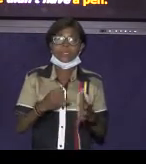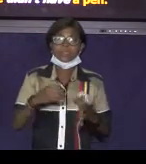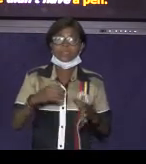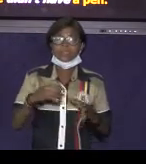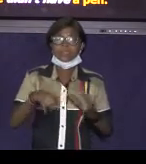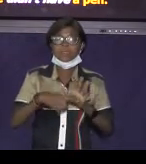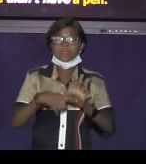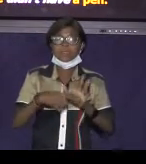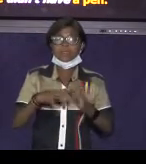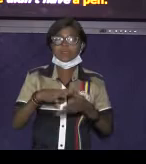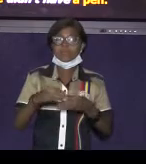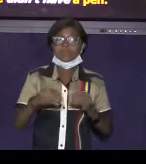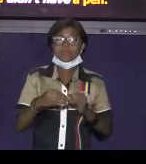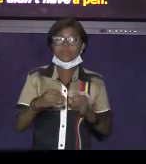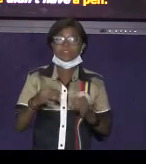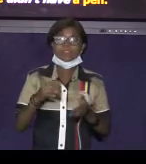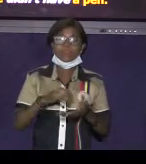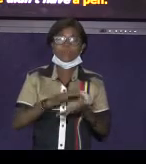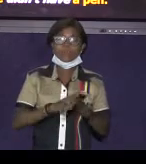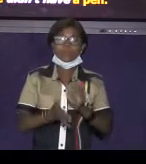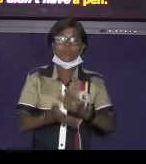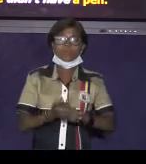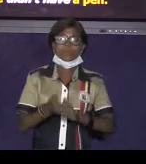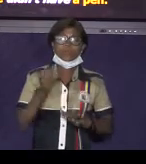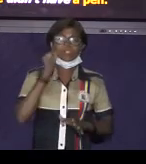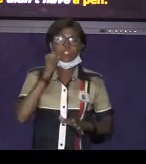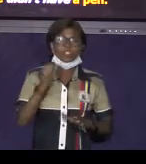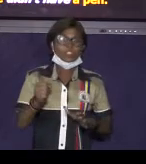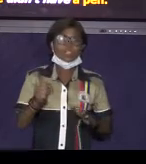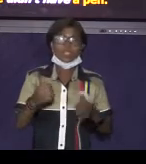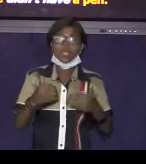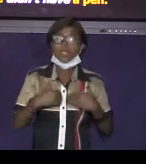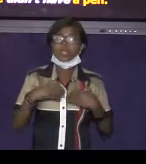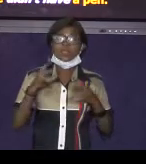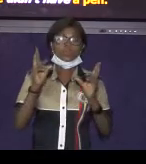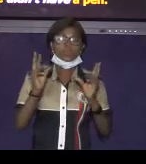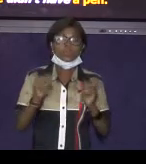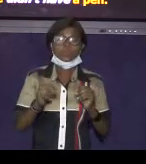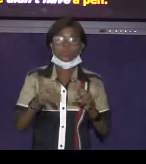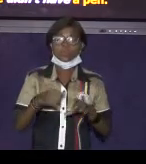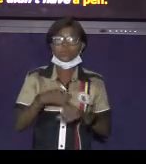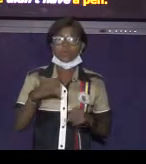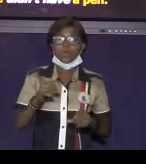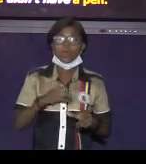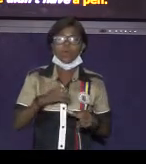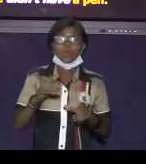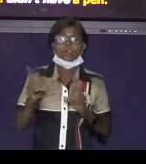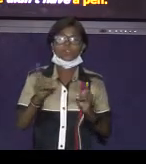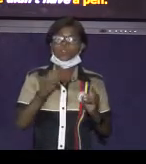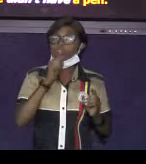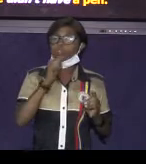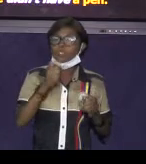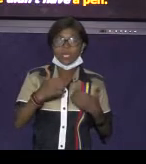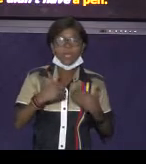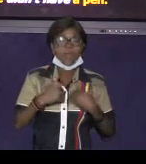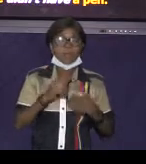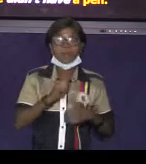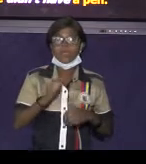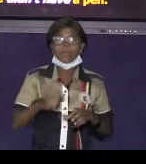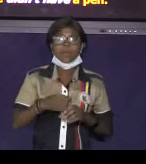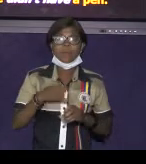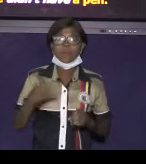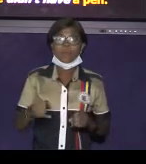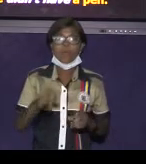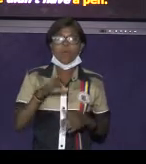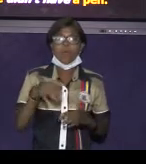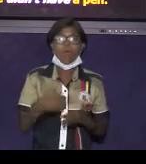become she has no pen, or she does not have a pen, or she doesn't have a pen.